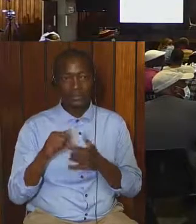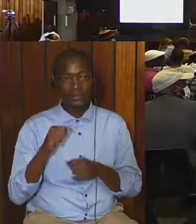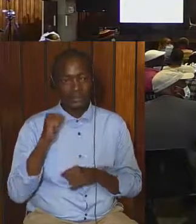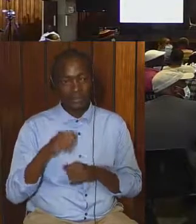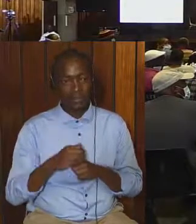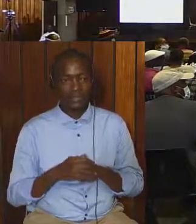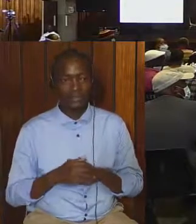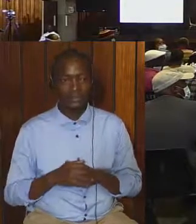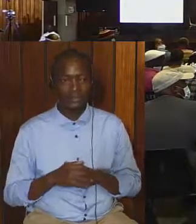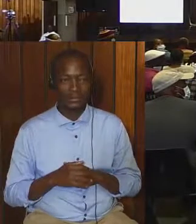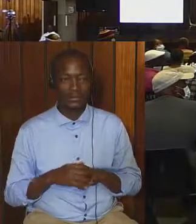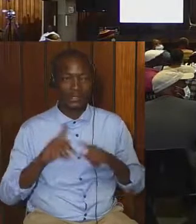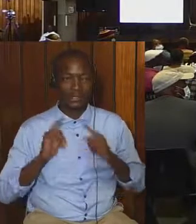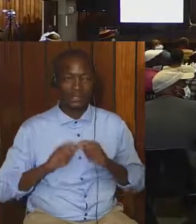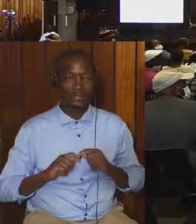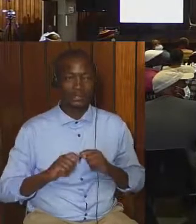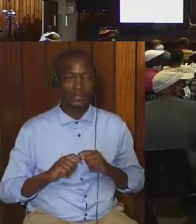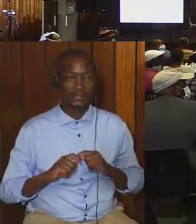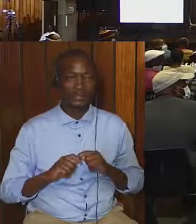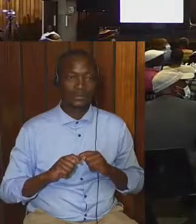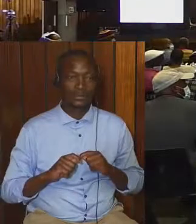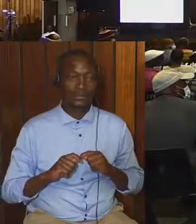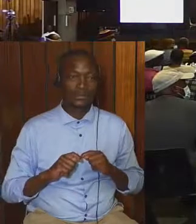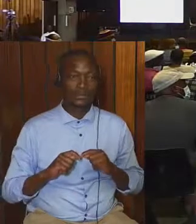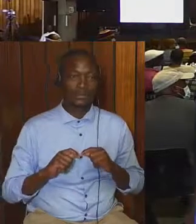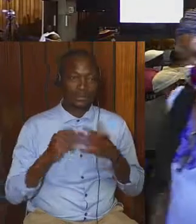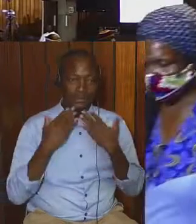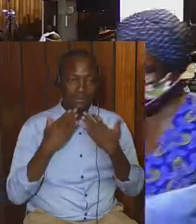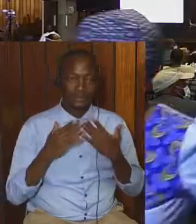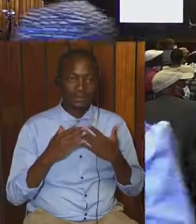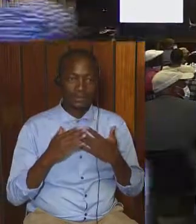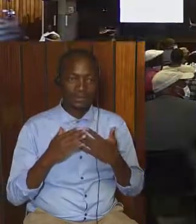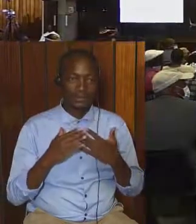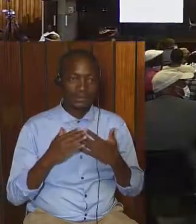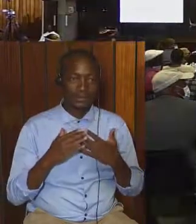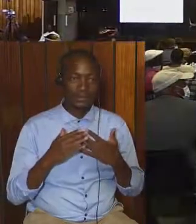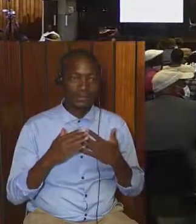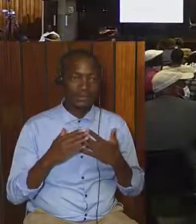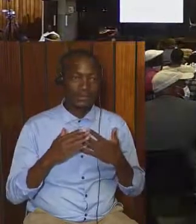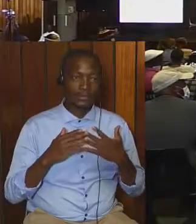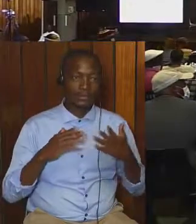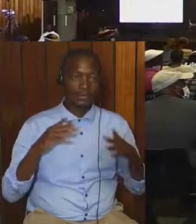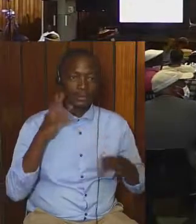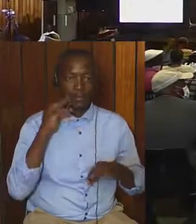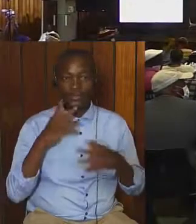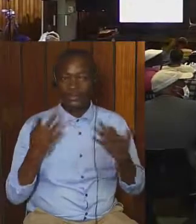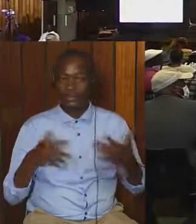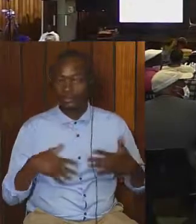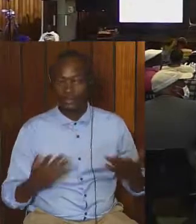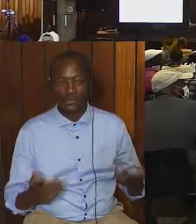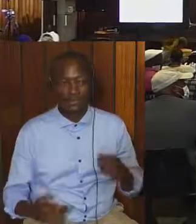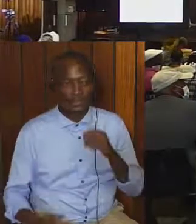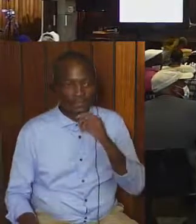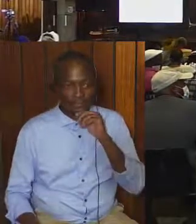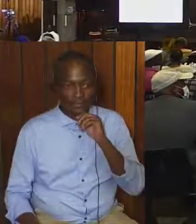comrade. We are sick and tired. We haven't got the transport for the youngsters. We're getting the transport for the old age.